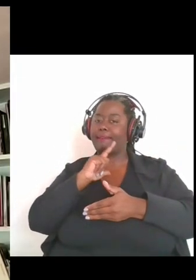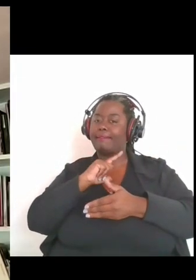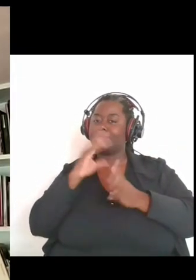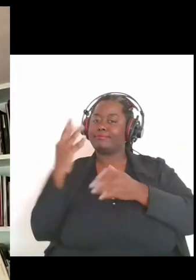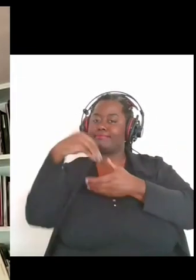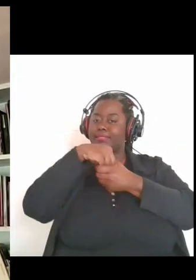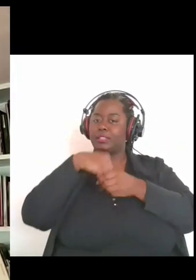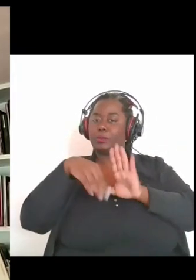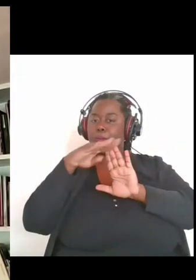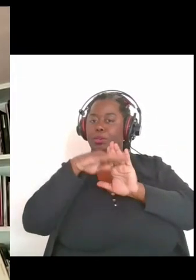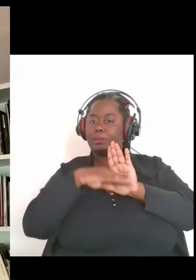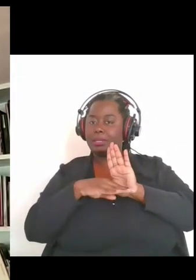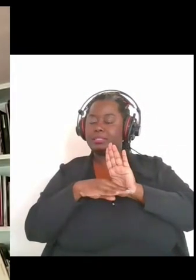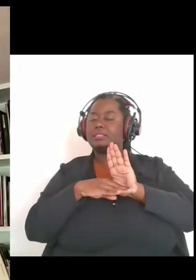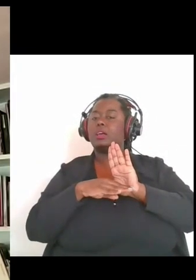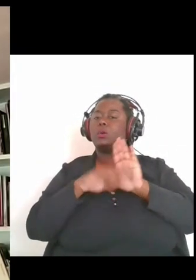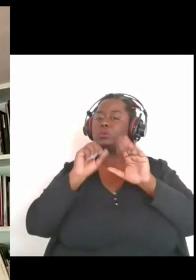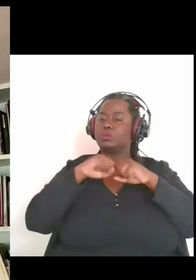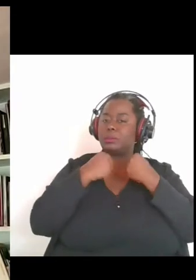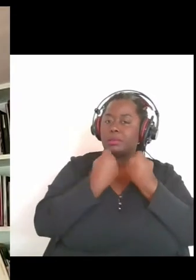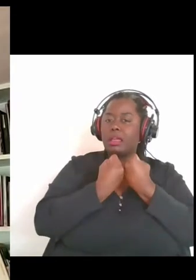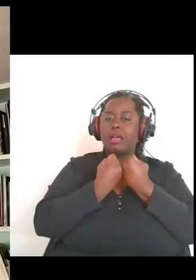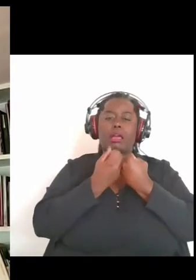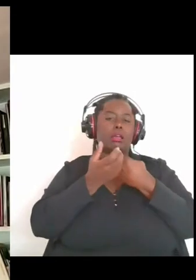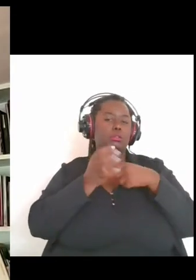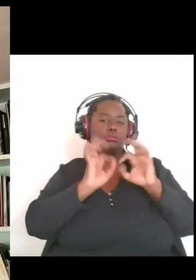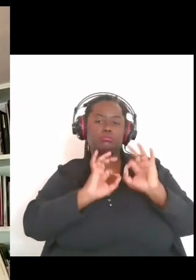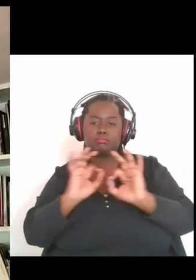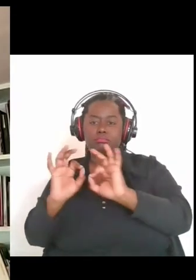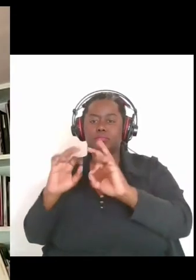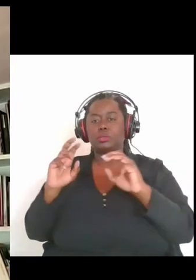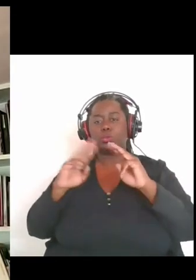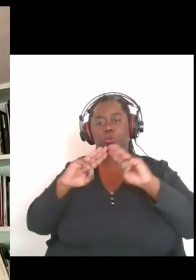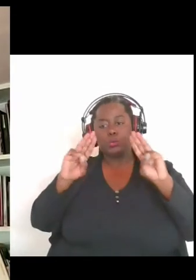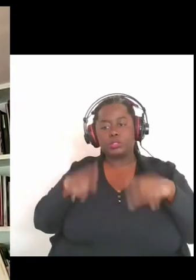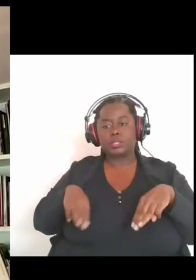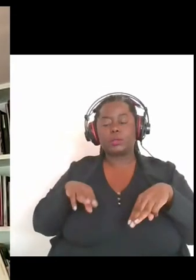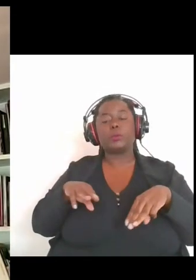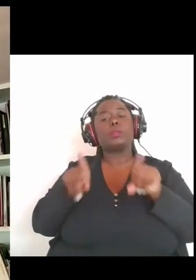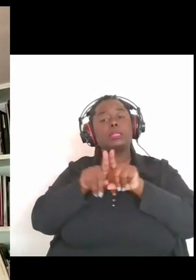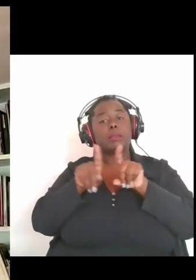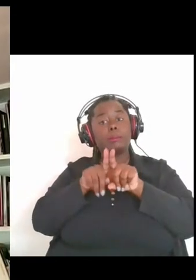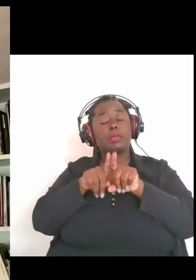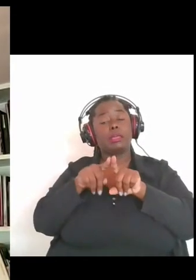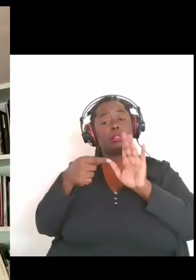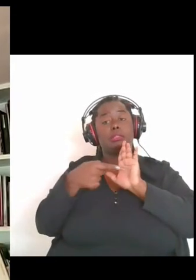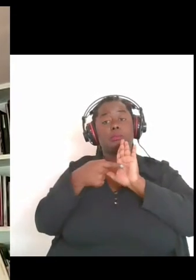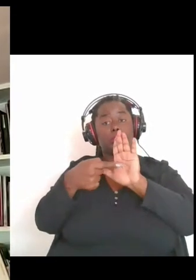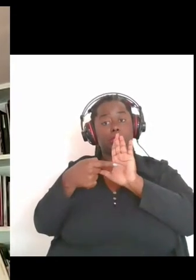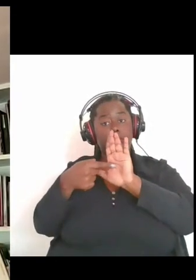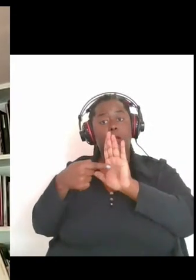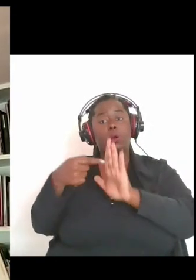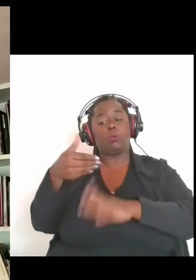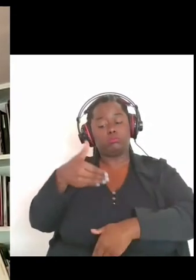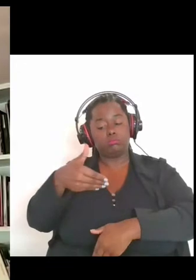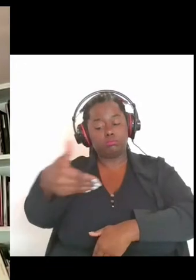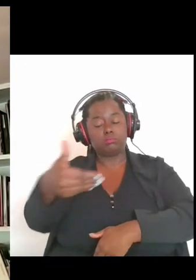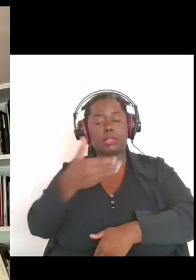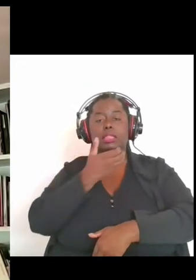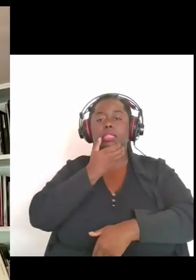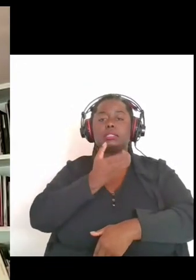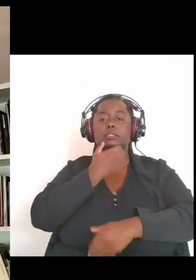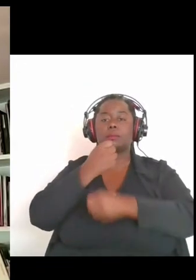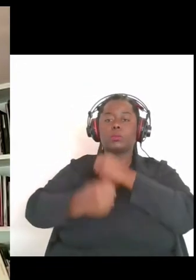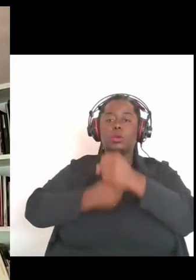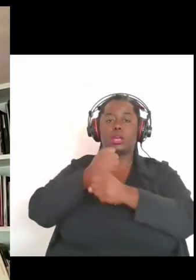foreigns that we put together for our seminars and for the exhibition that we are going to open